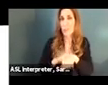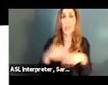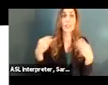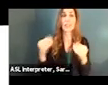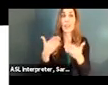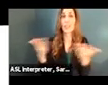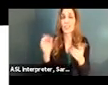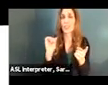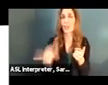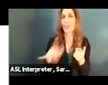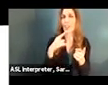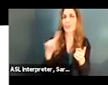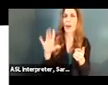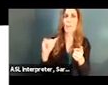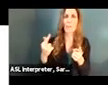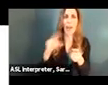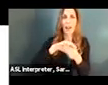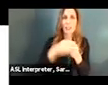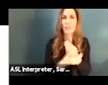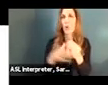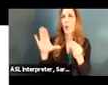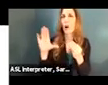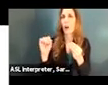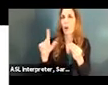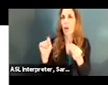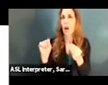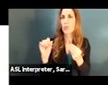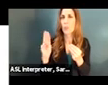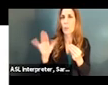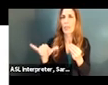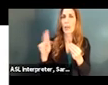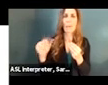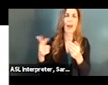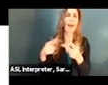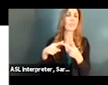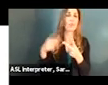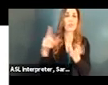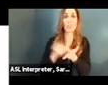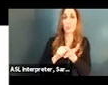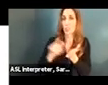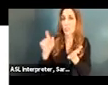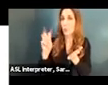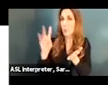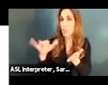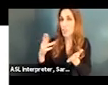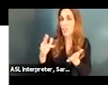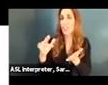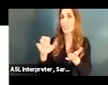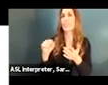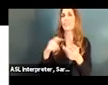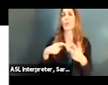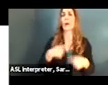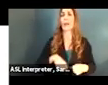these ostomy bag covers and weighted lap pads. We're 3D printing switches. We're working right now on making a zipper connector that's